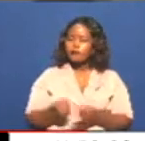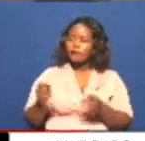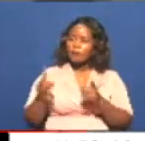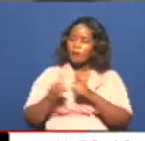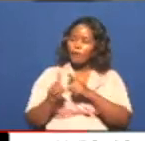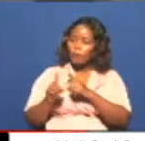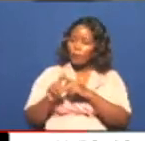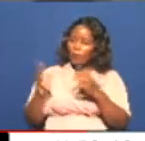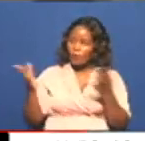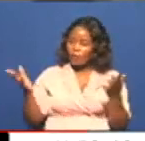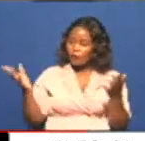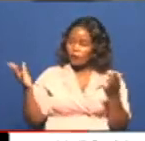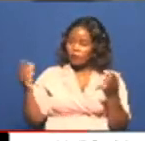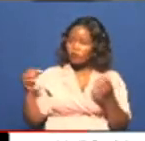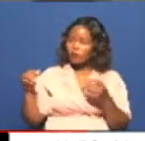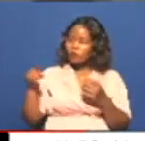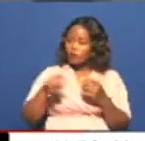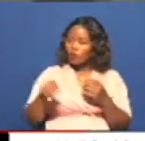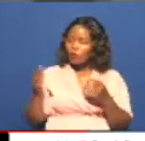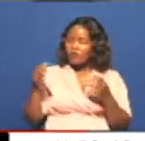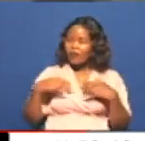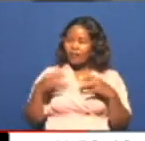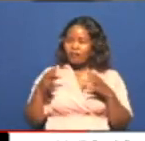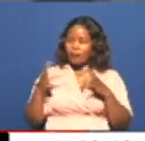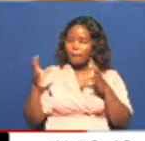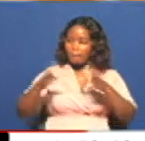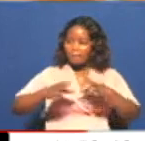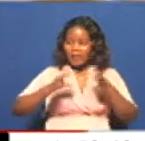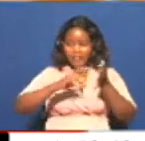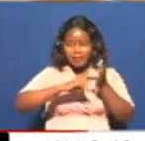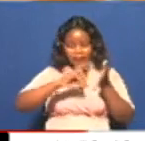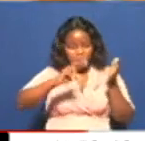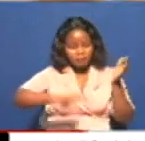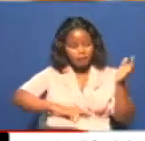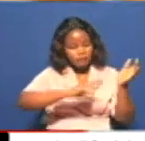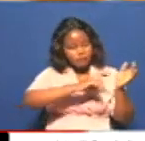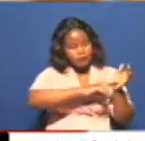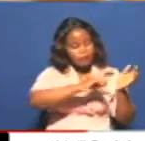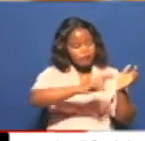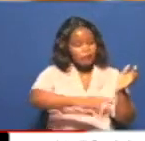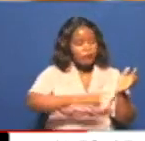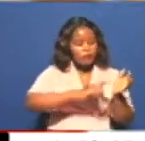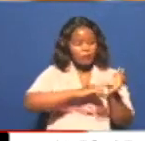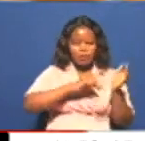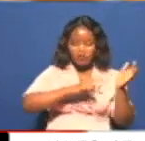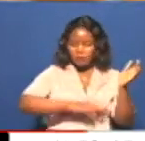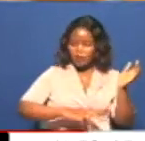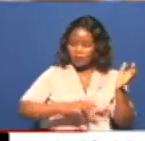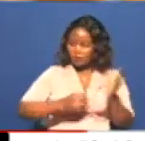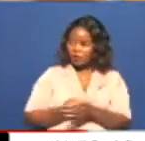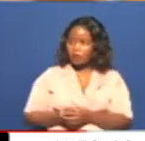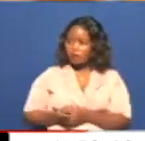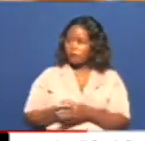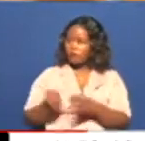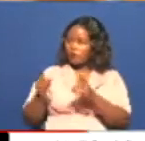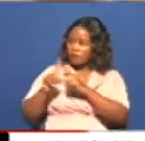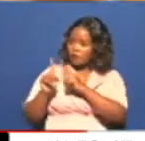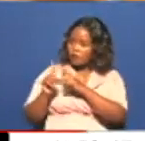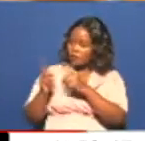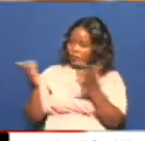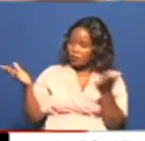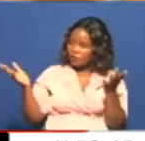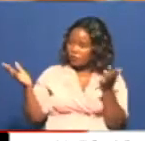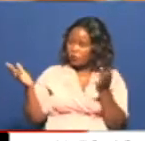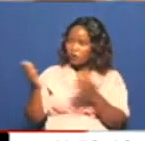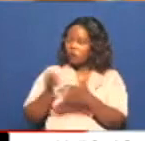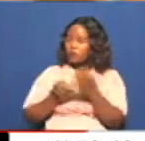we have even seen the party defections. Yes. Where somebody is not quite sure where to stand, yeah. And of course some of the parties